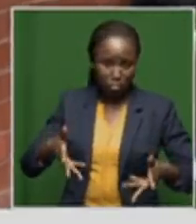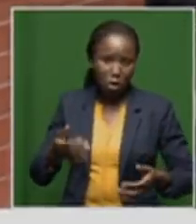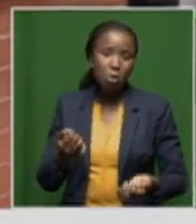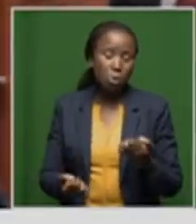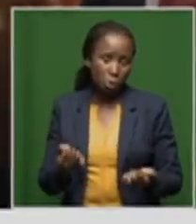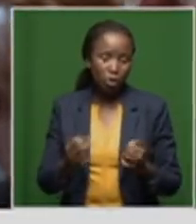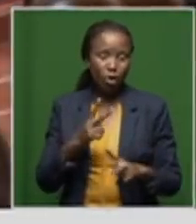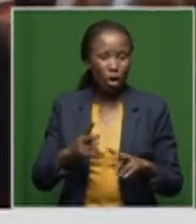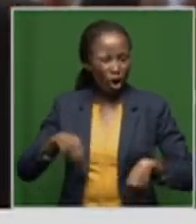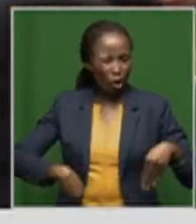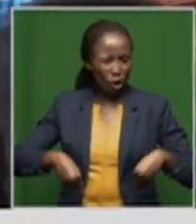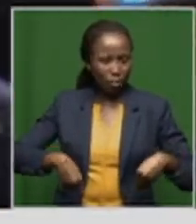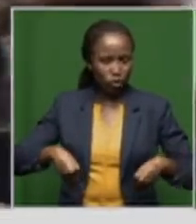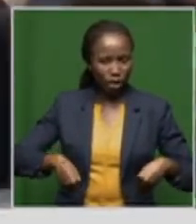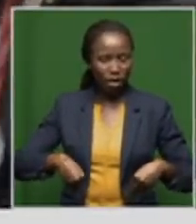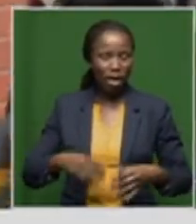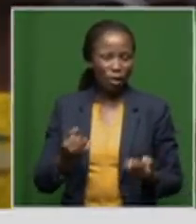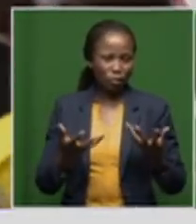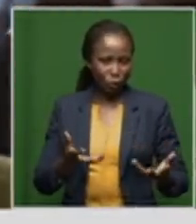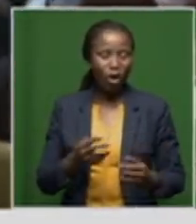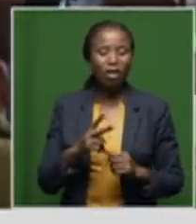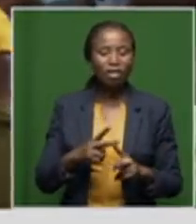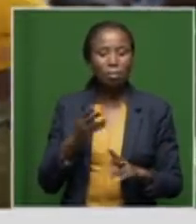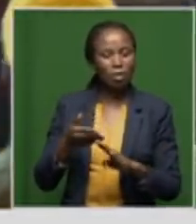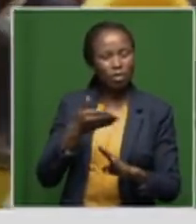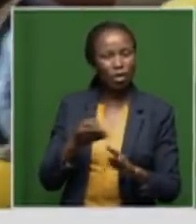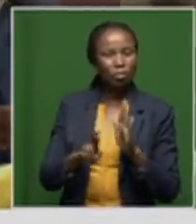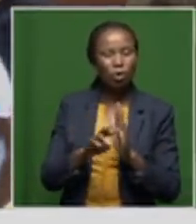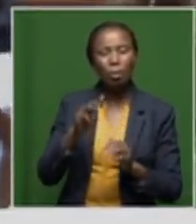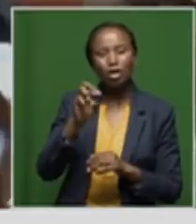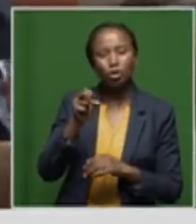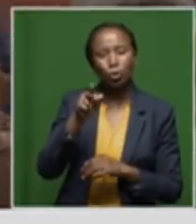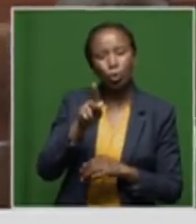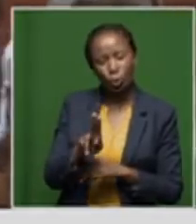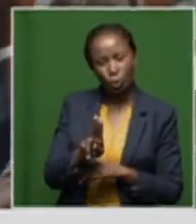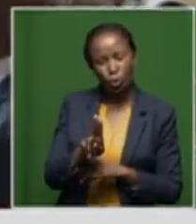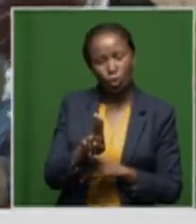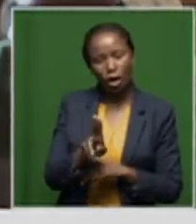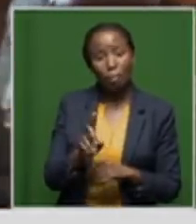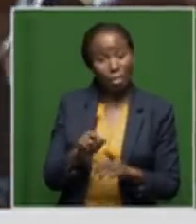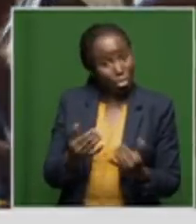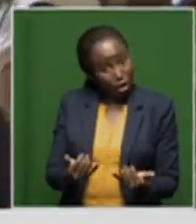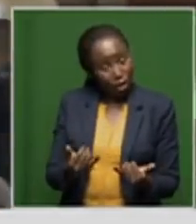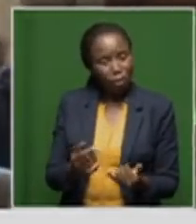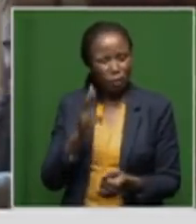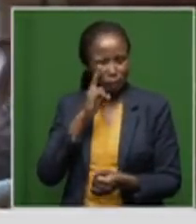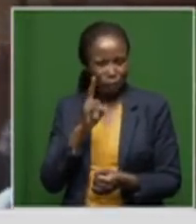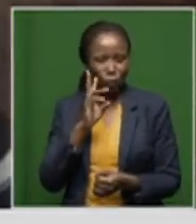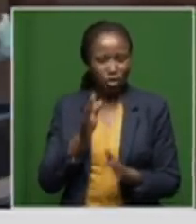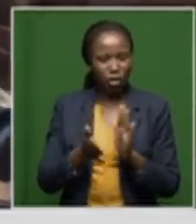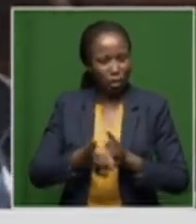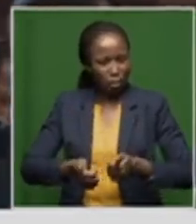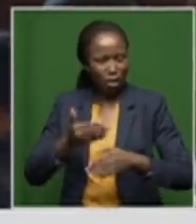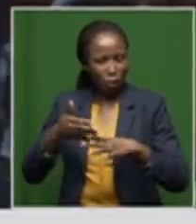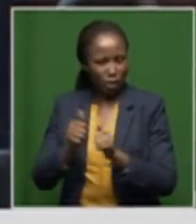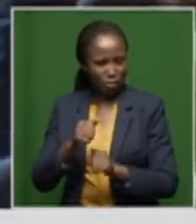and corruption trial. He was alongside Advocate Masugu. As I think at this point in time, we are going to go back with my